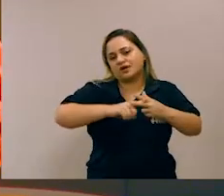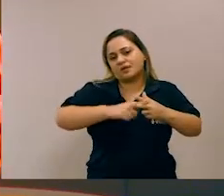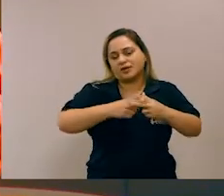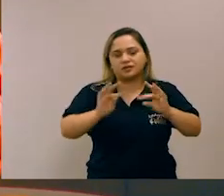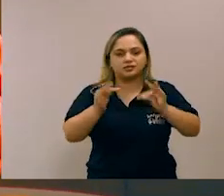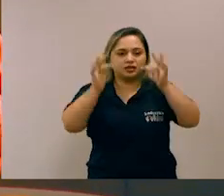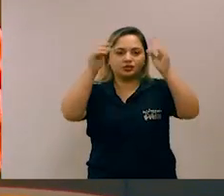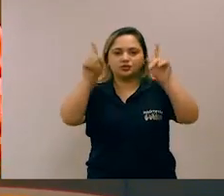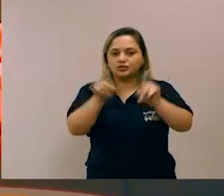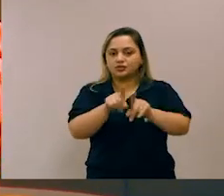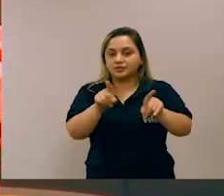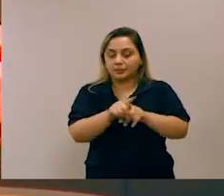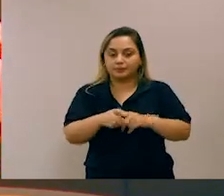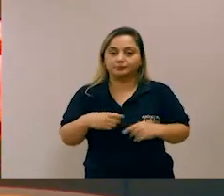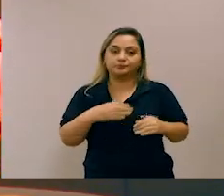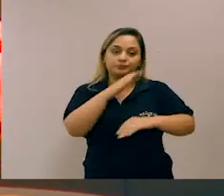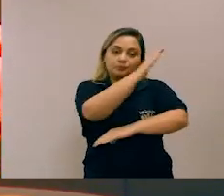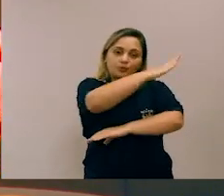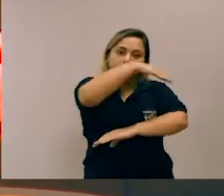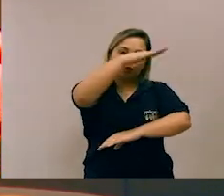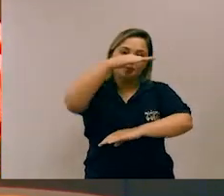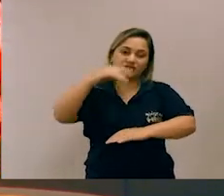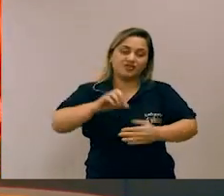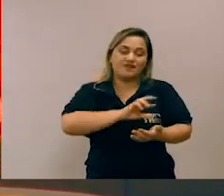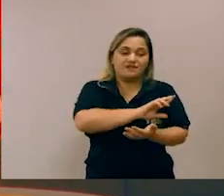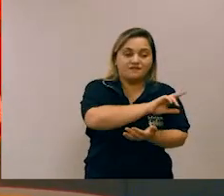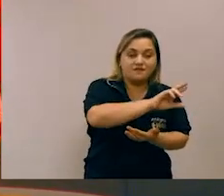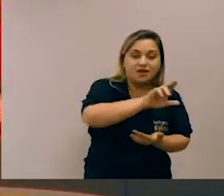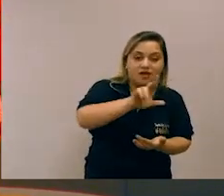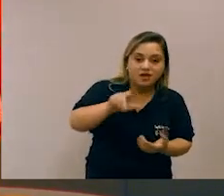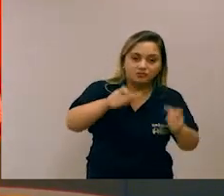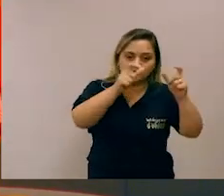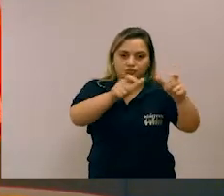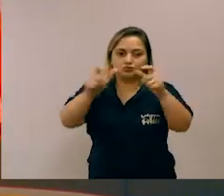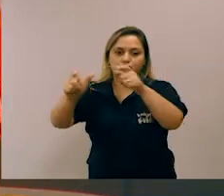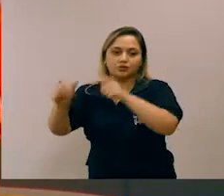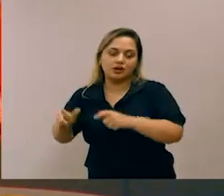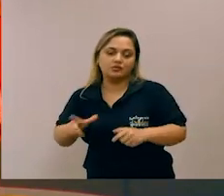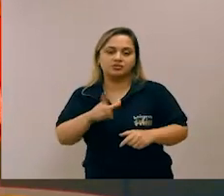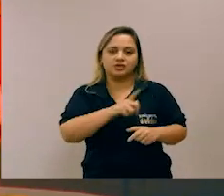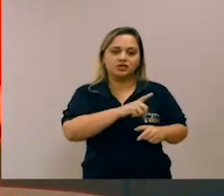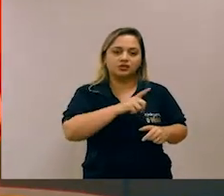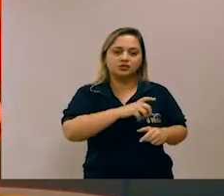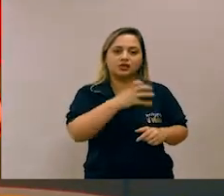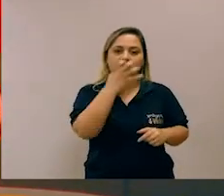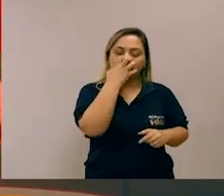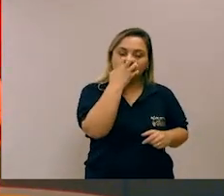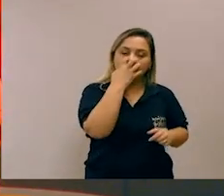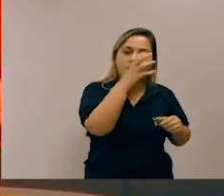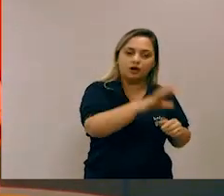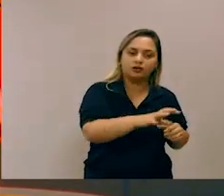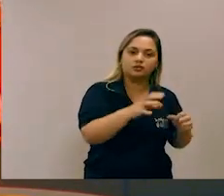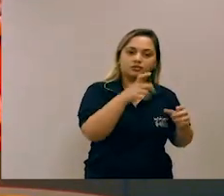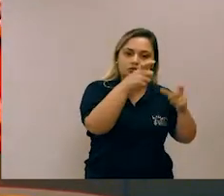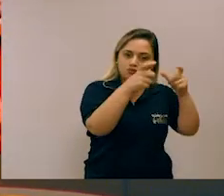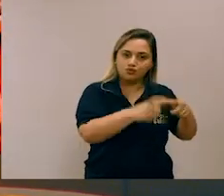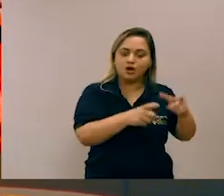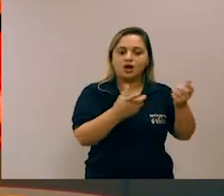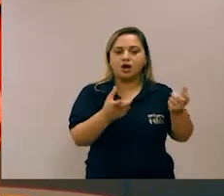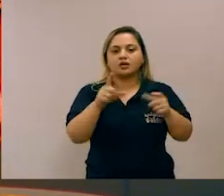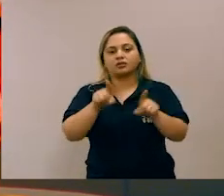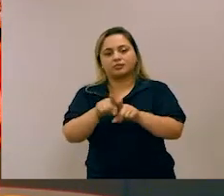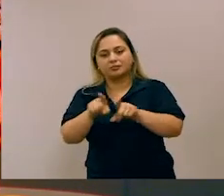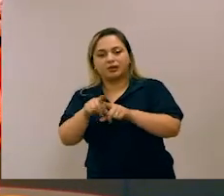a common case study because we have several fields of knowledge, several areas,